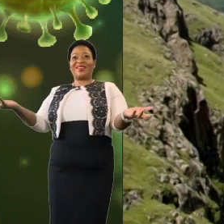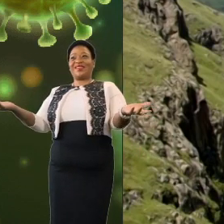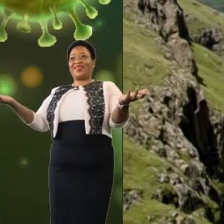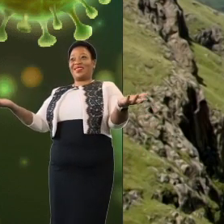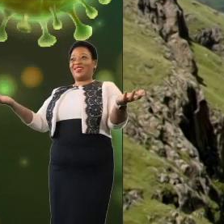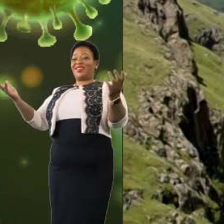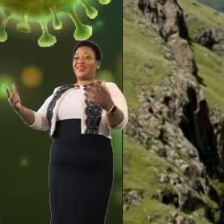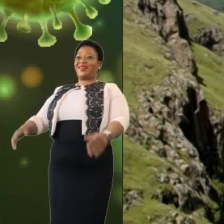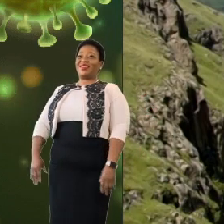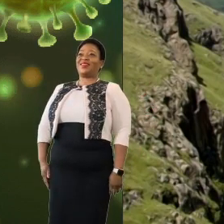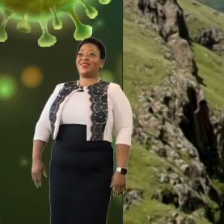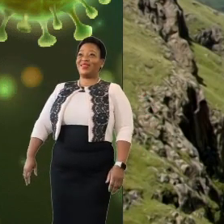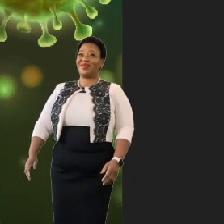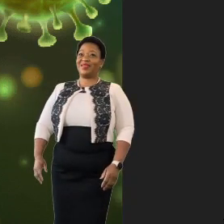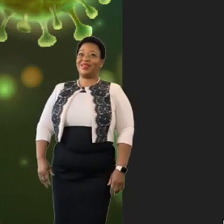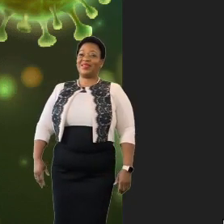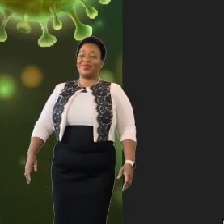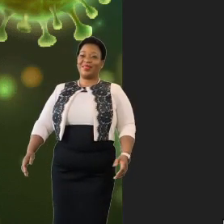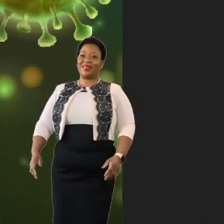work.